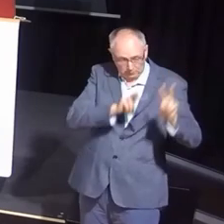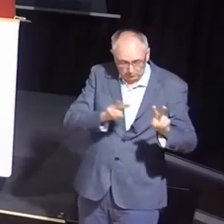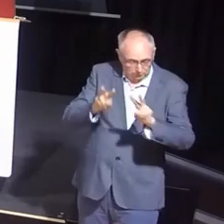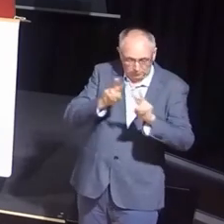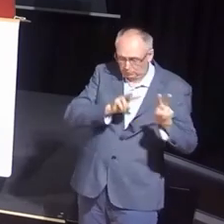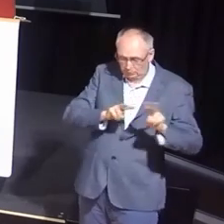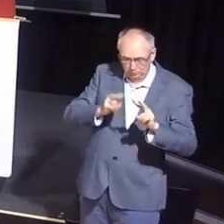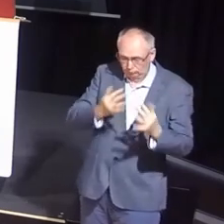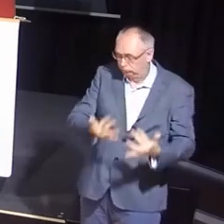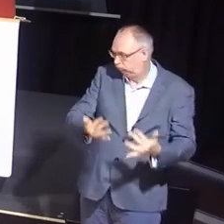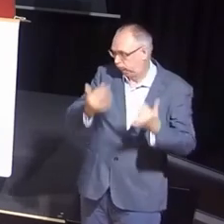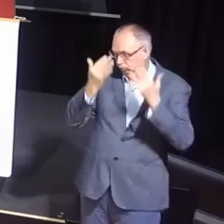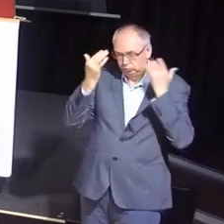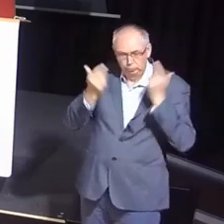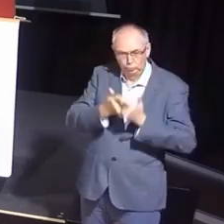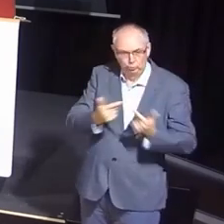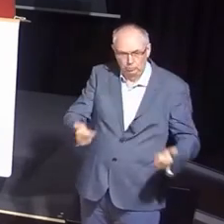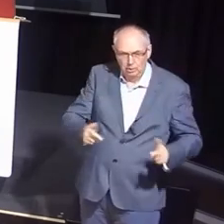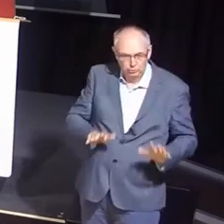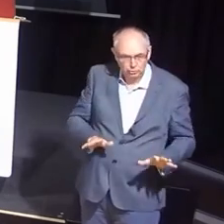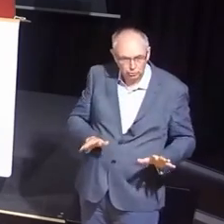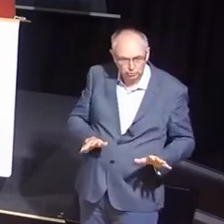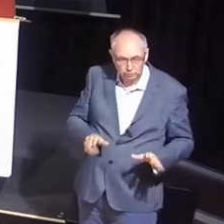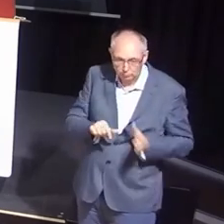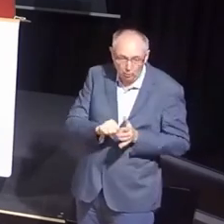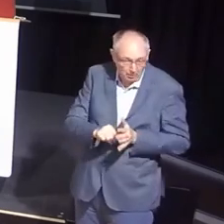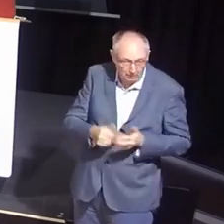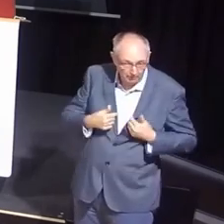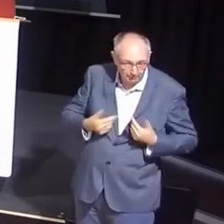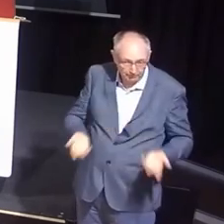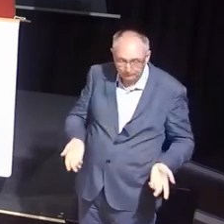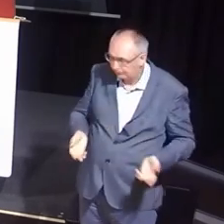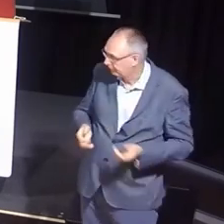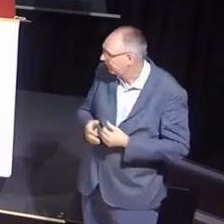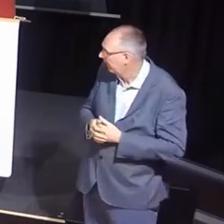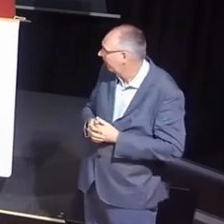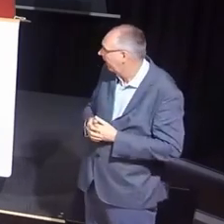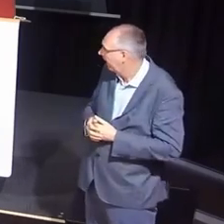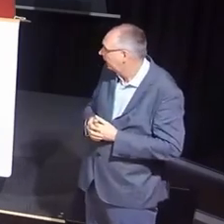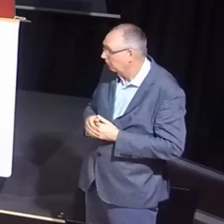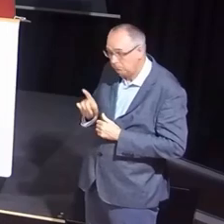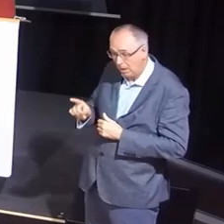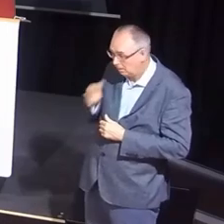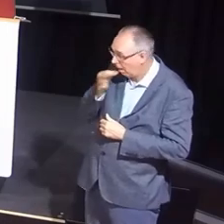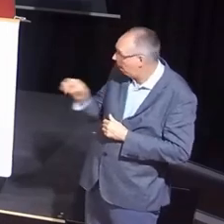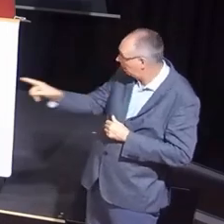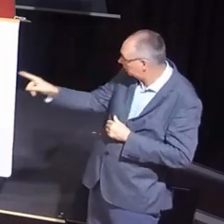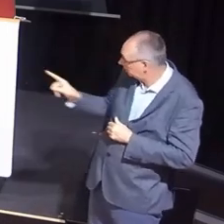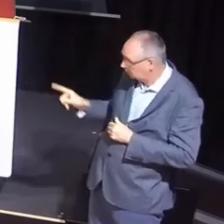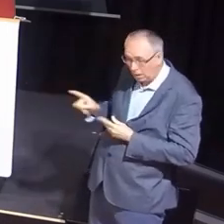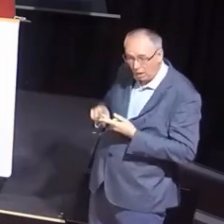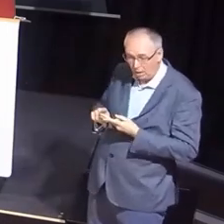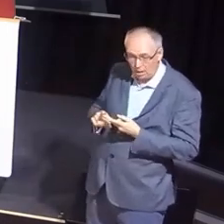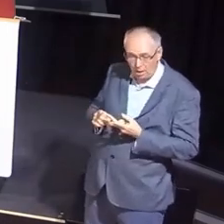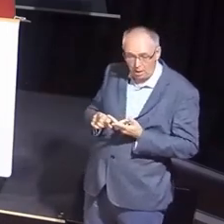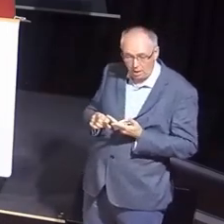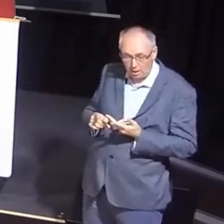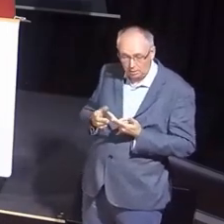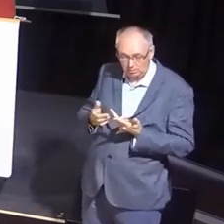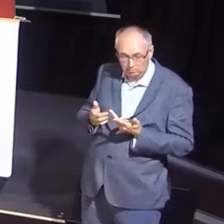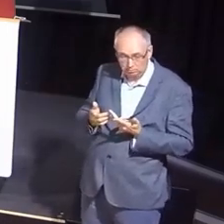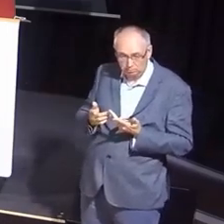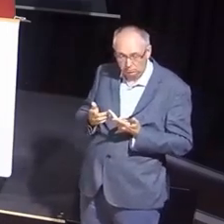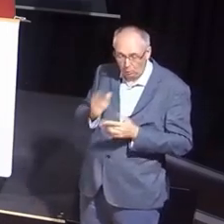I struggle with that for visual overstimulation. But for you guys, is there any type of overstimulation that you experience in